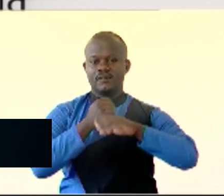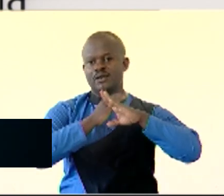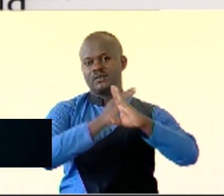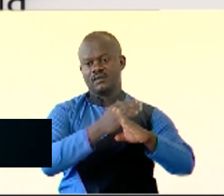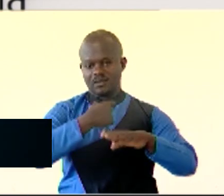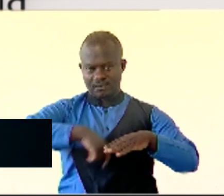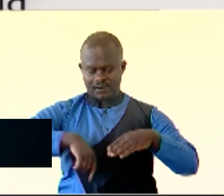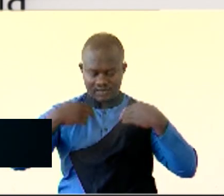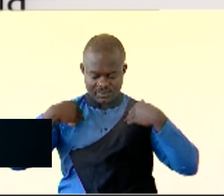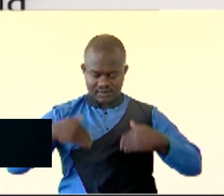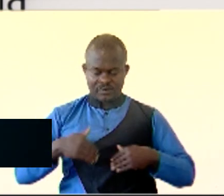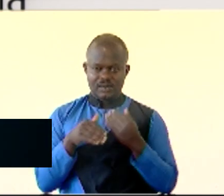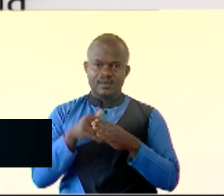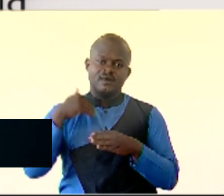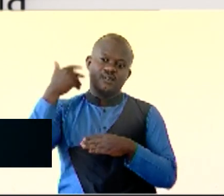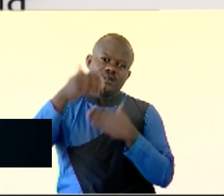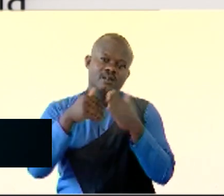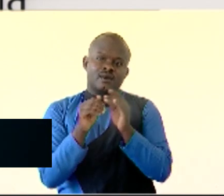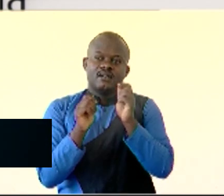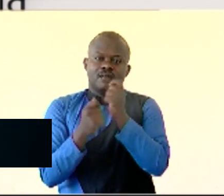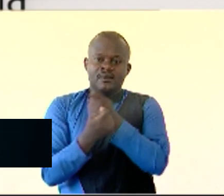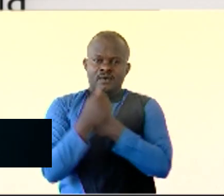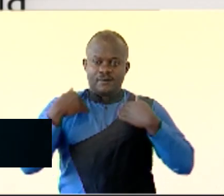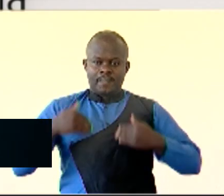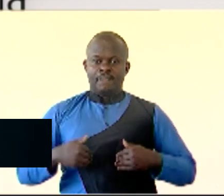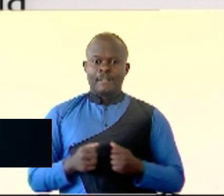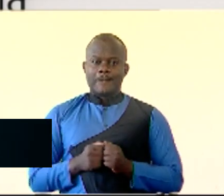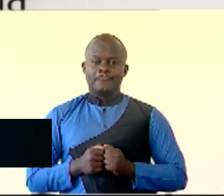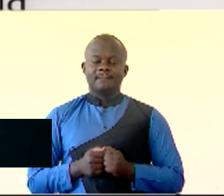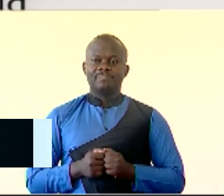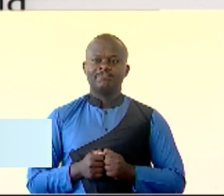system. At the end, they weaken the body immune system.